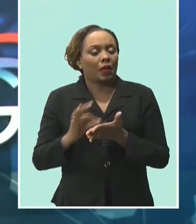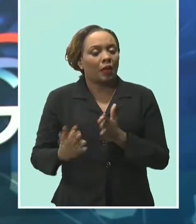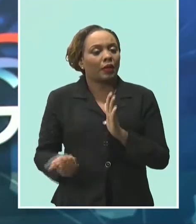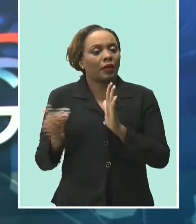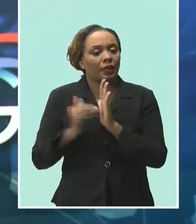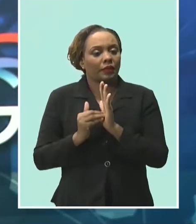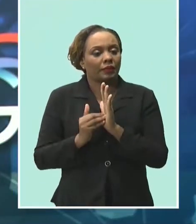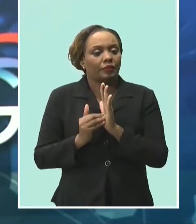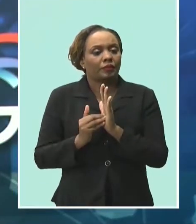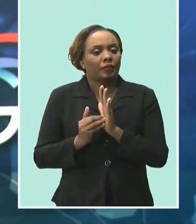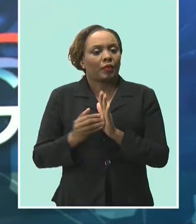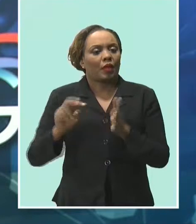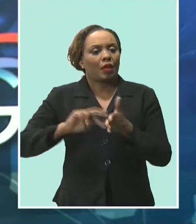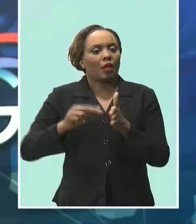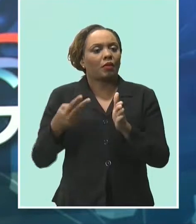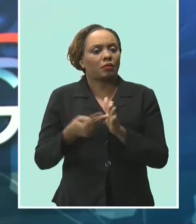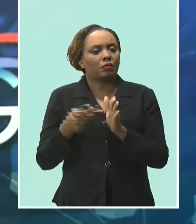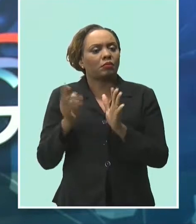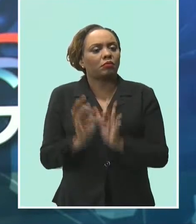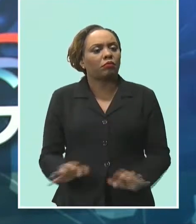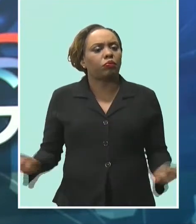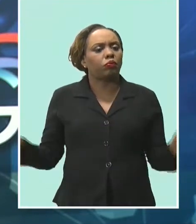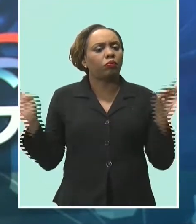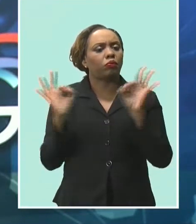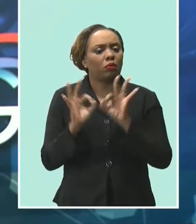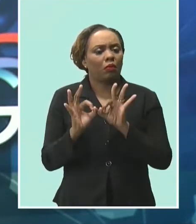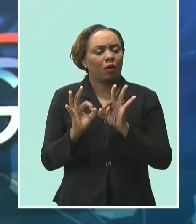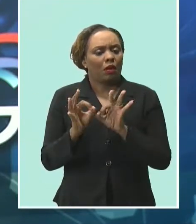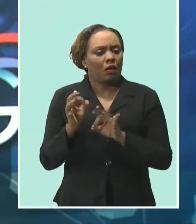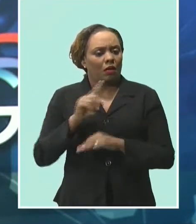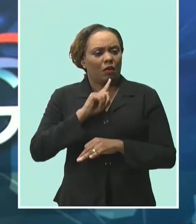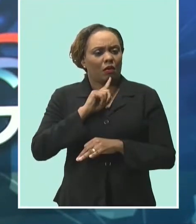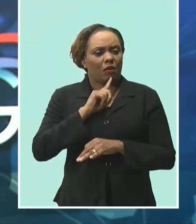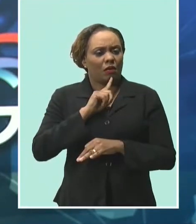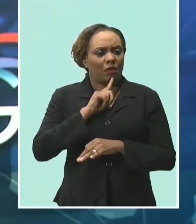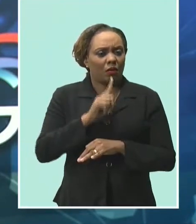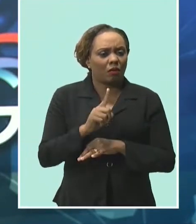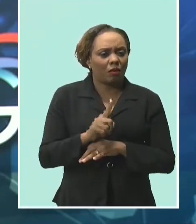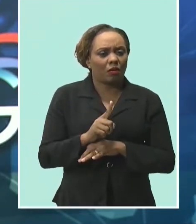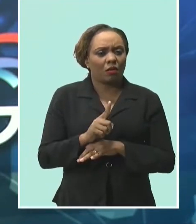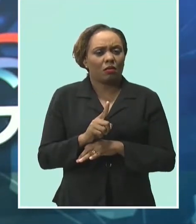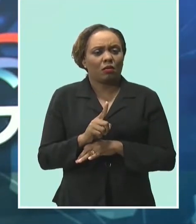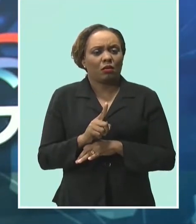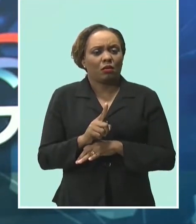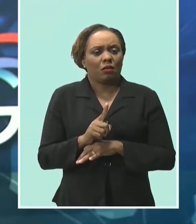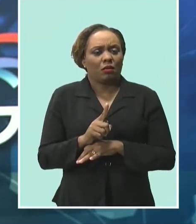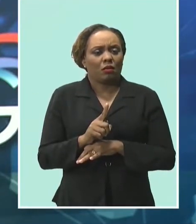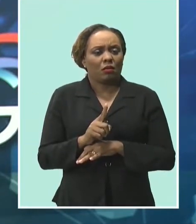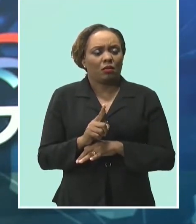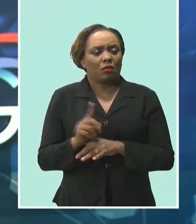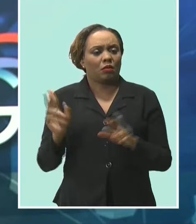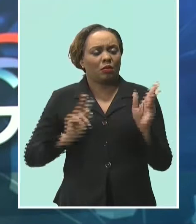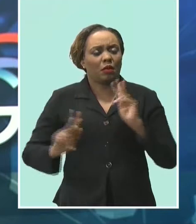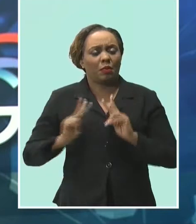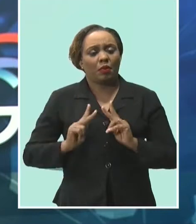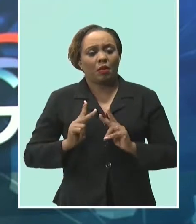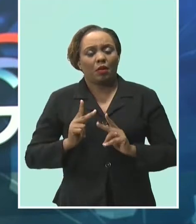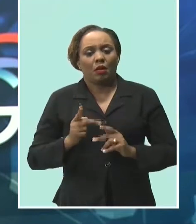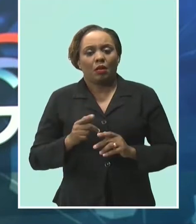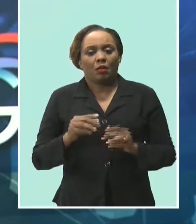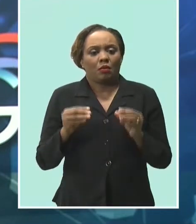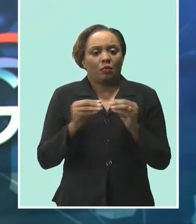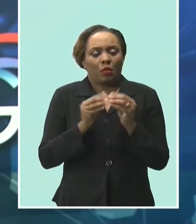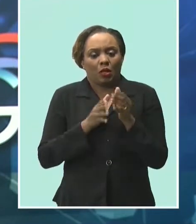Justice acknowledged the ruling would be of great importance to the nation and would be likely to excite the emotions of the parties and the